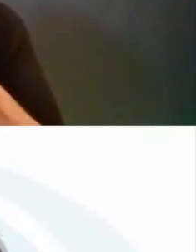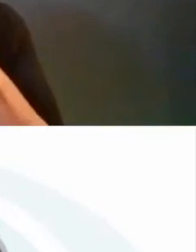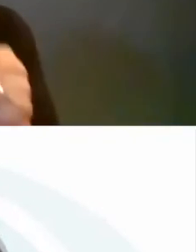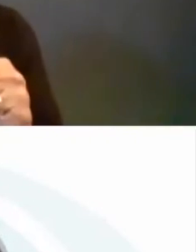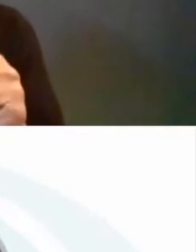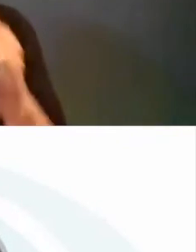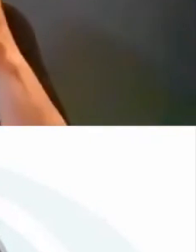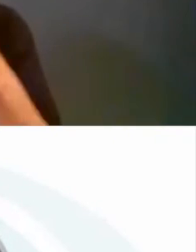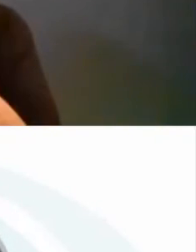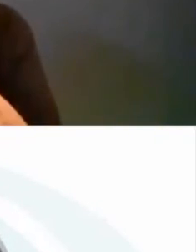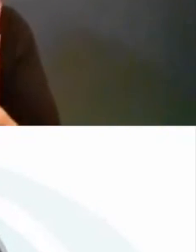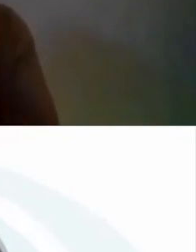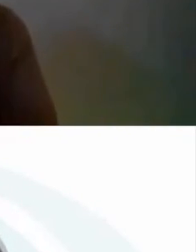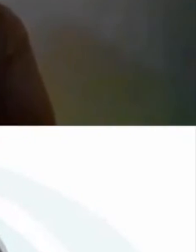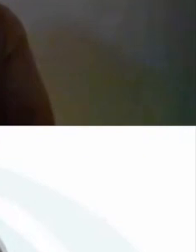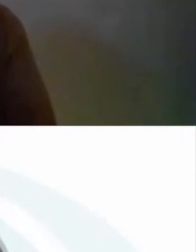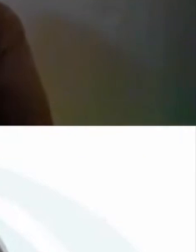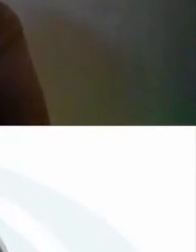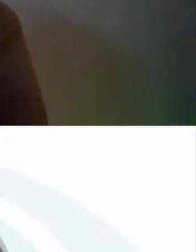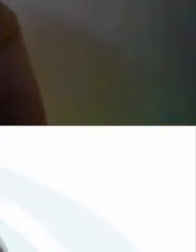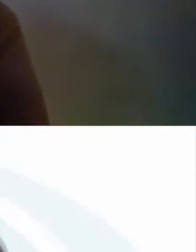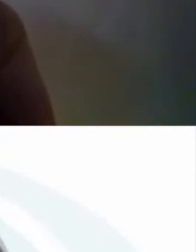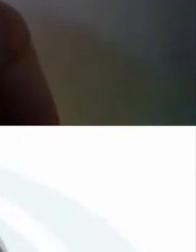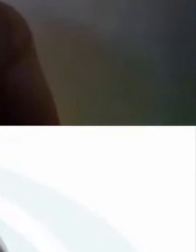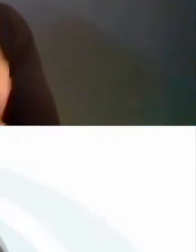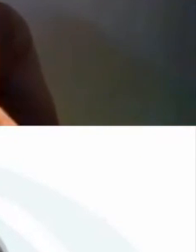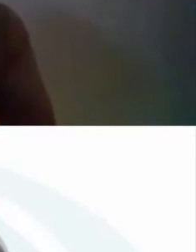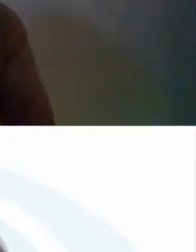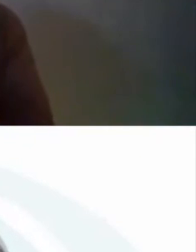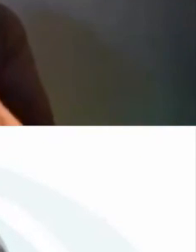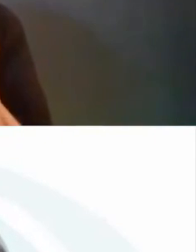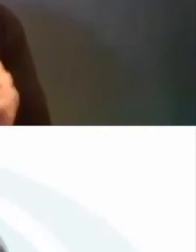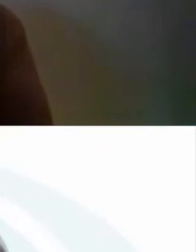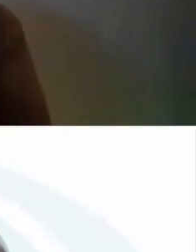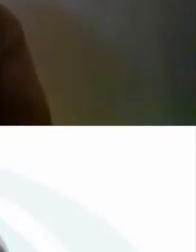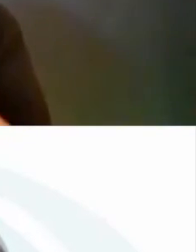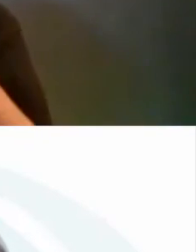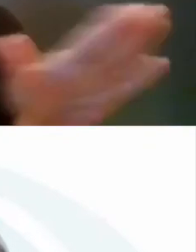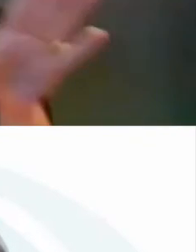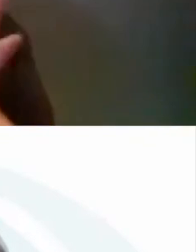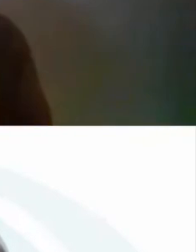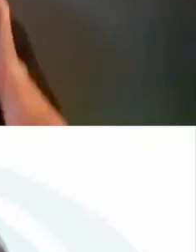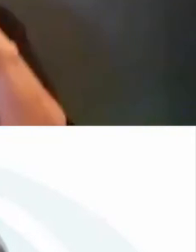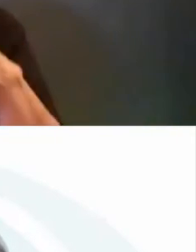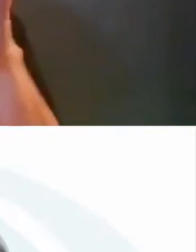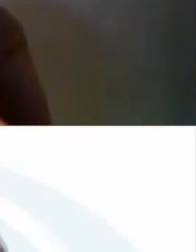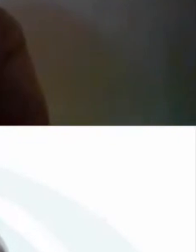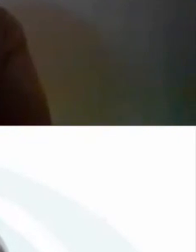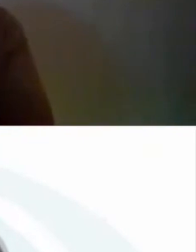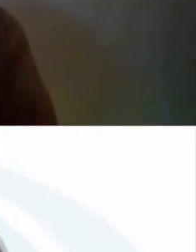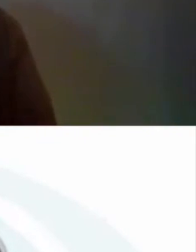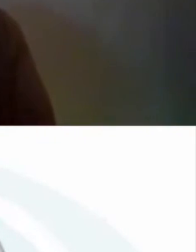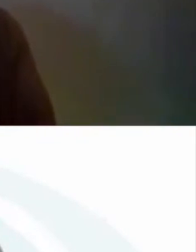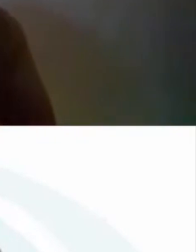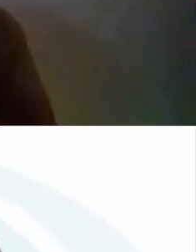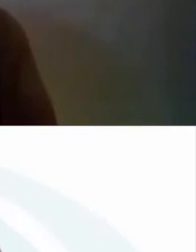engage on the topic and our objectives for the symposium overall. So with that, I